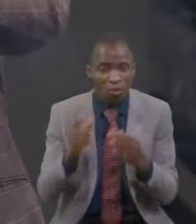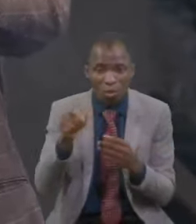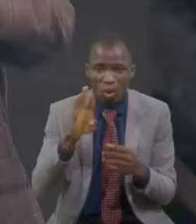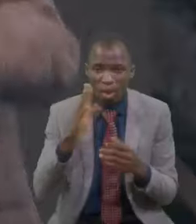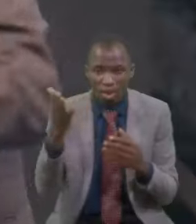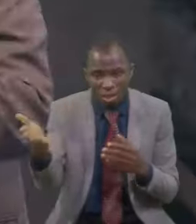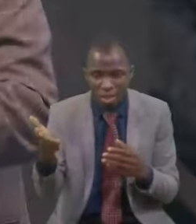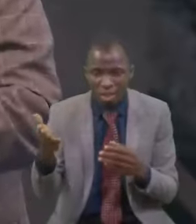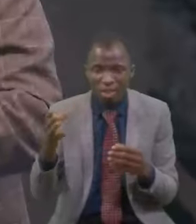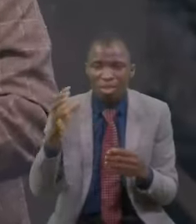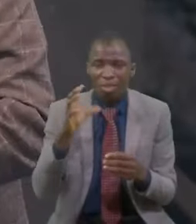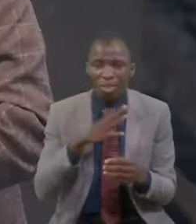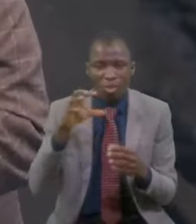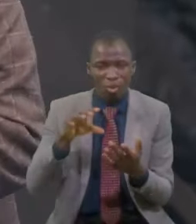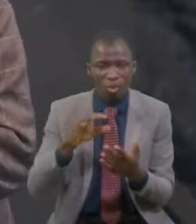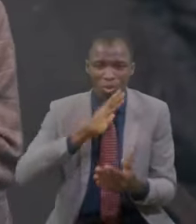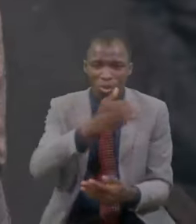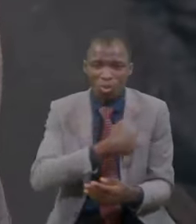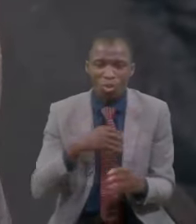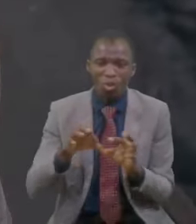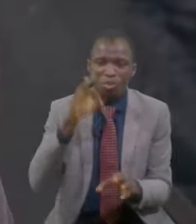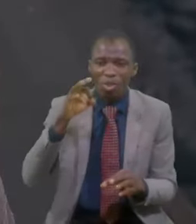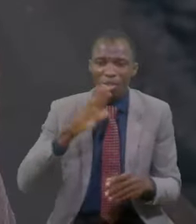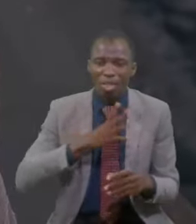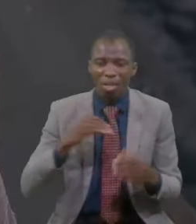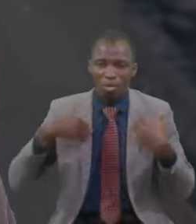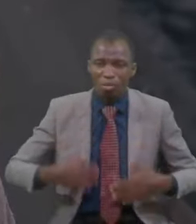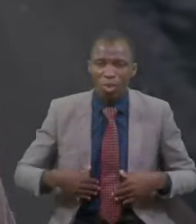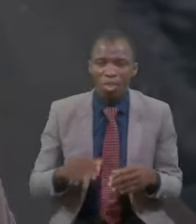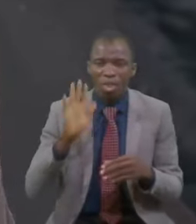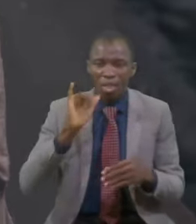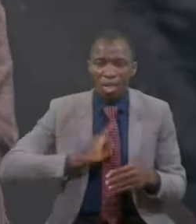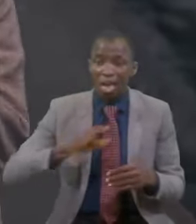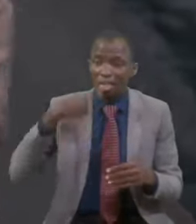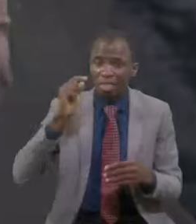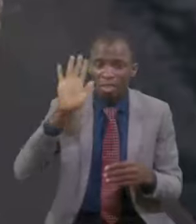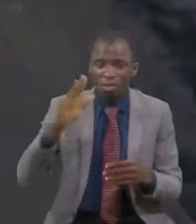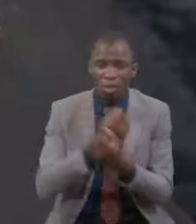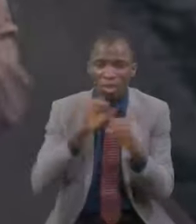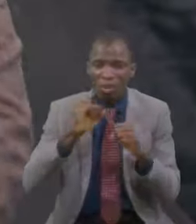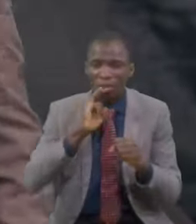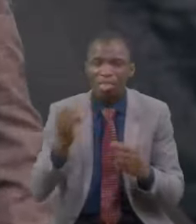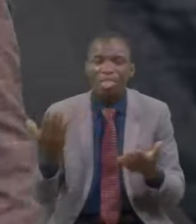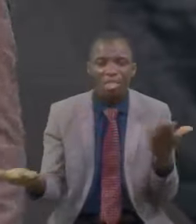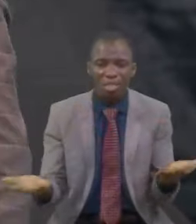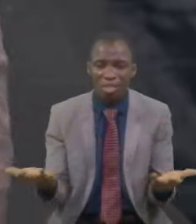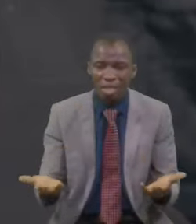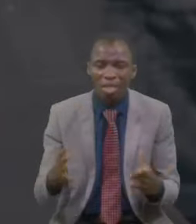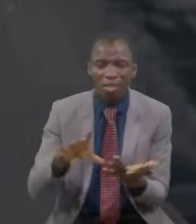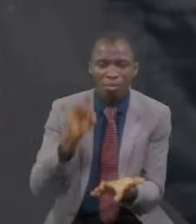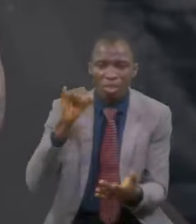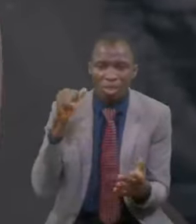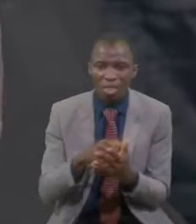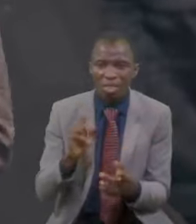soul, spirit, and body, I said, your salvation is available. Pick it up. You get it